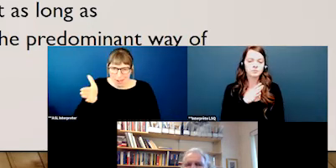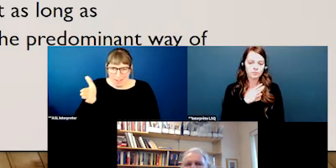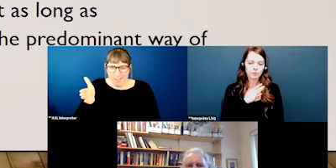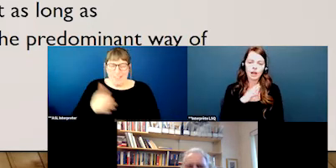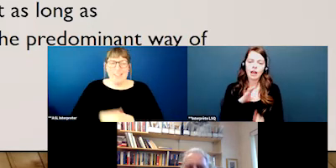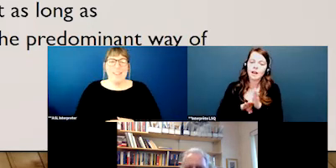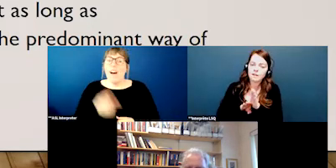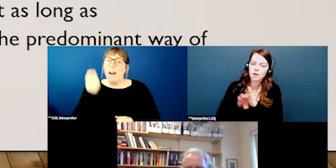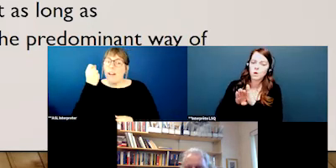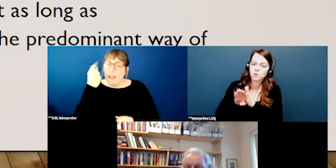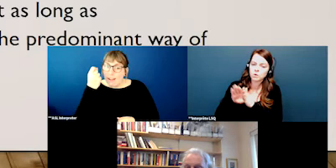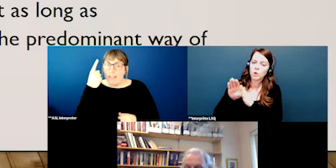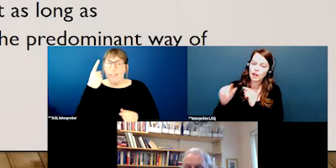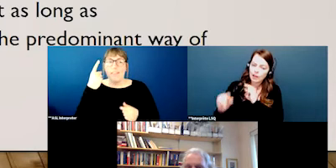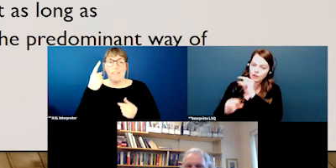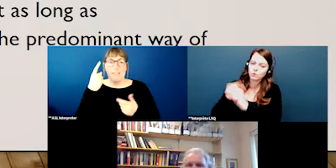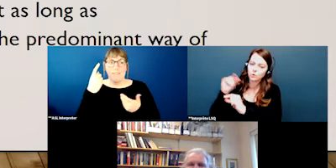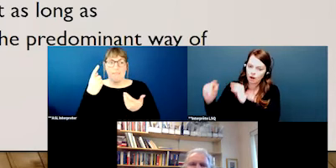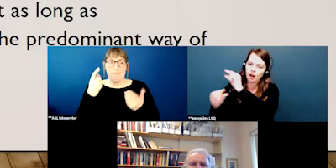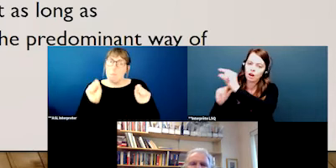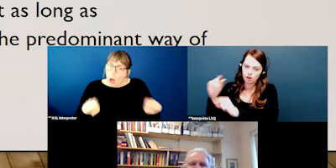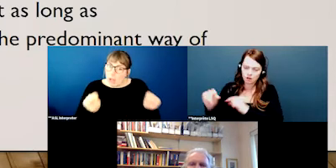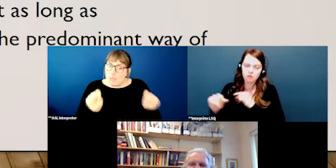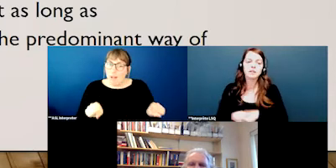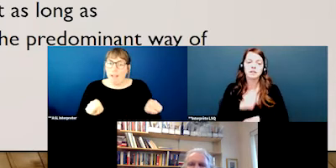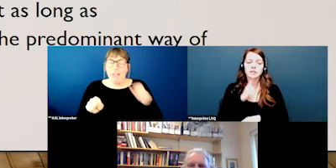elements within it, or could be within it,